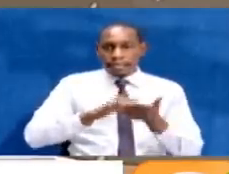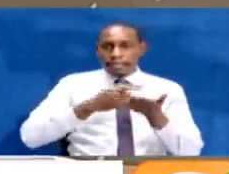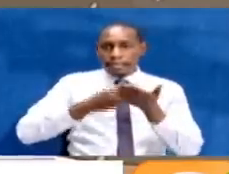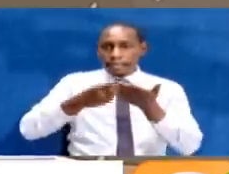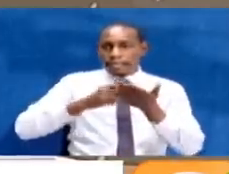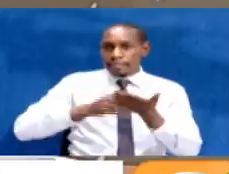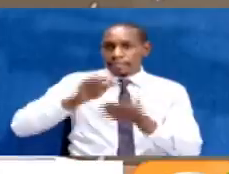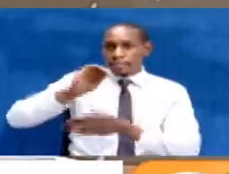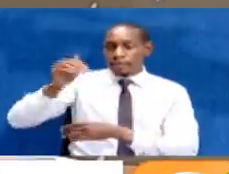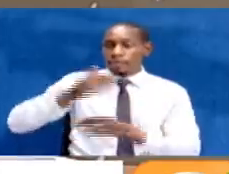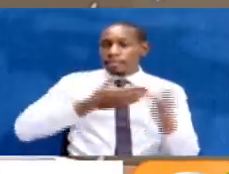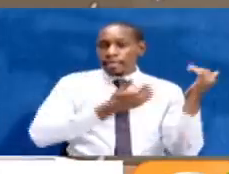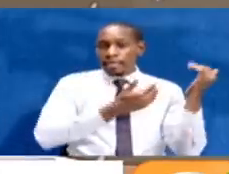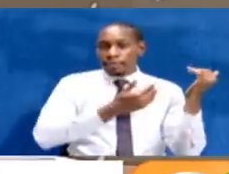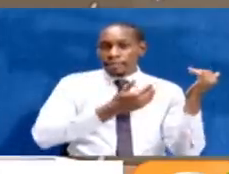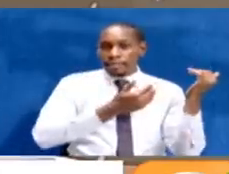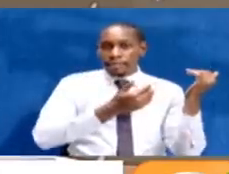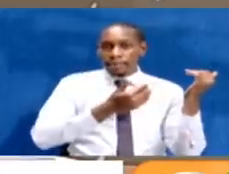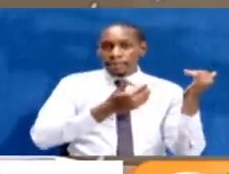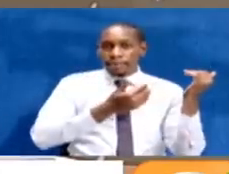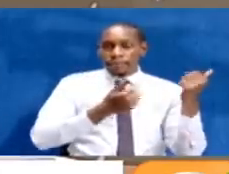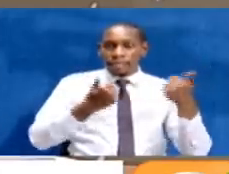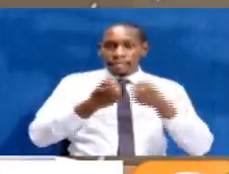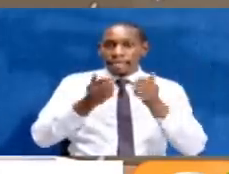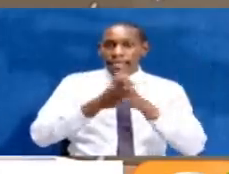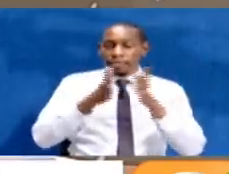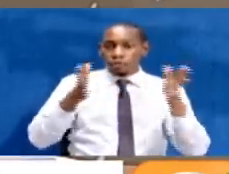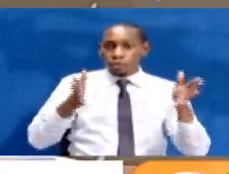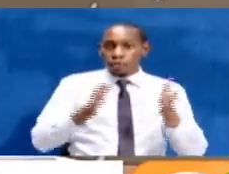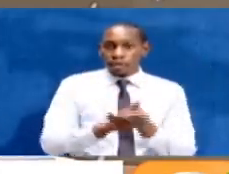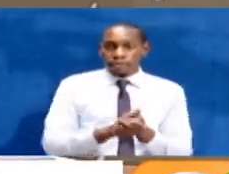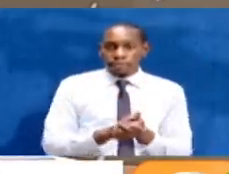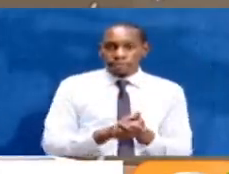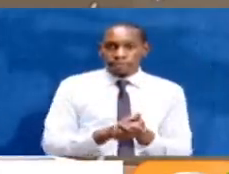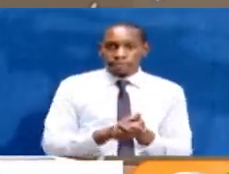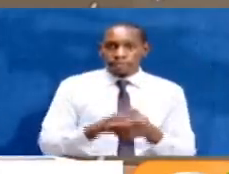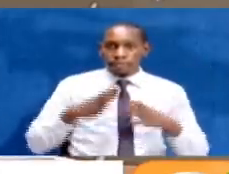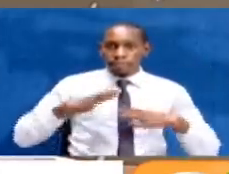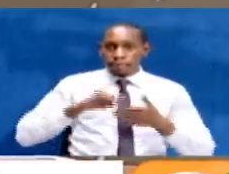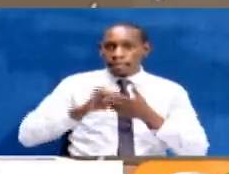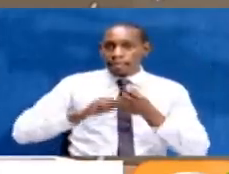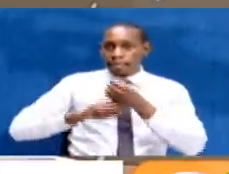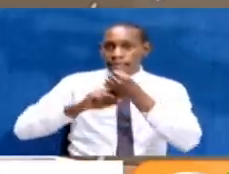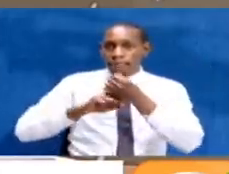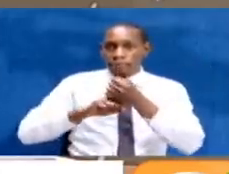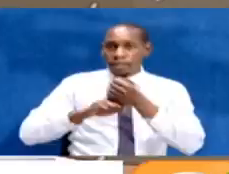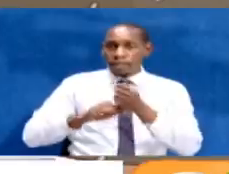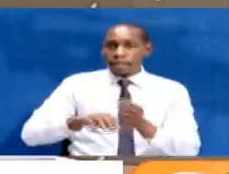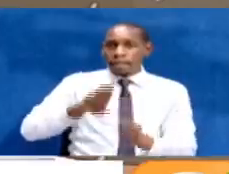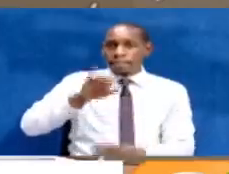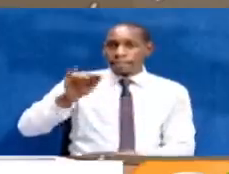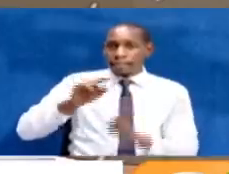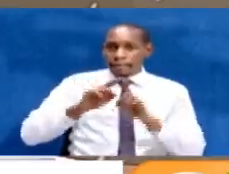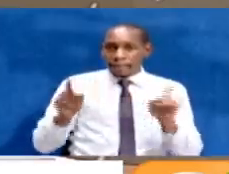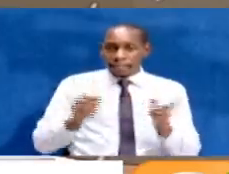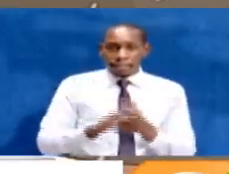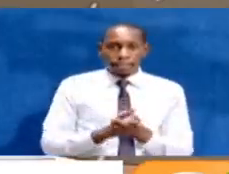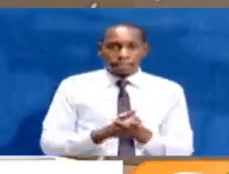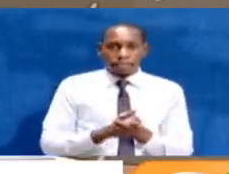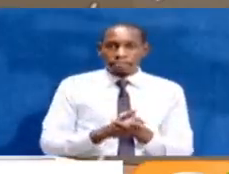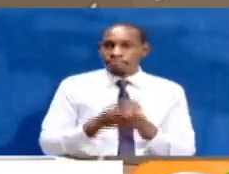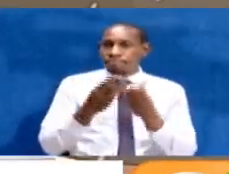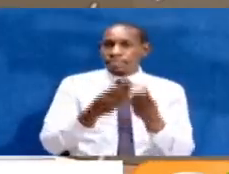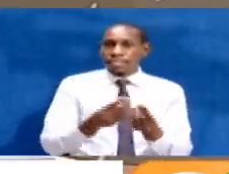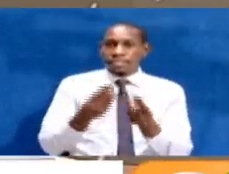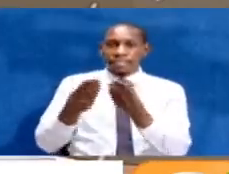in the counties, and we had expected a bigger fight in terms of now those who support the document. But it was almost